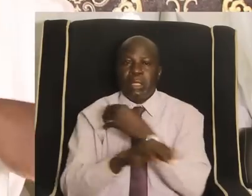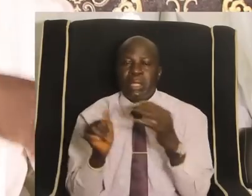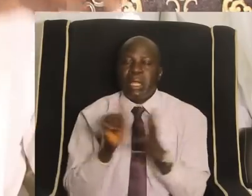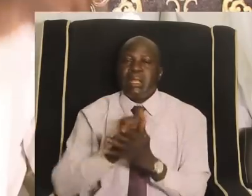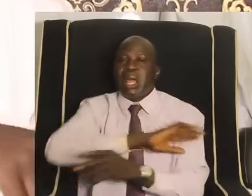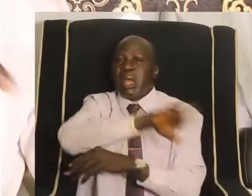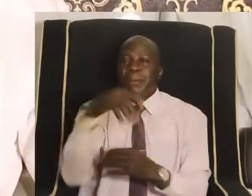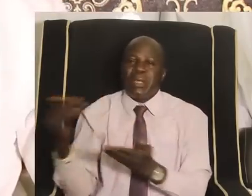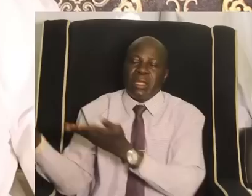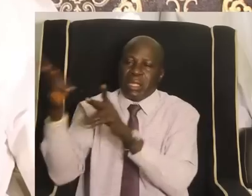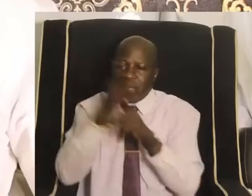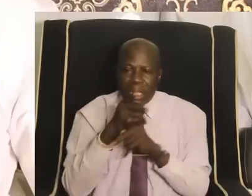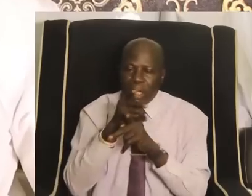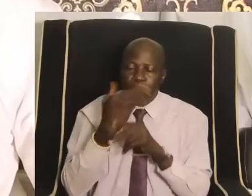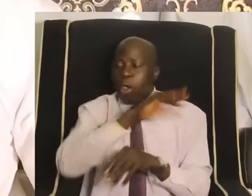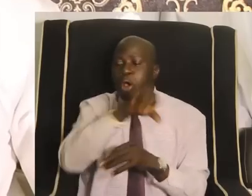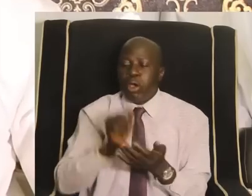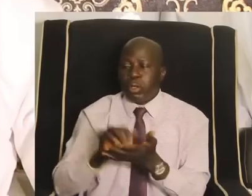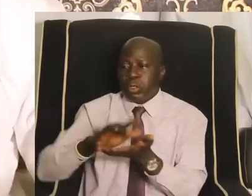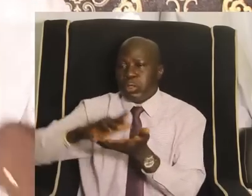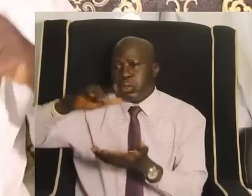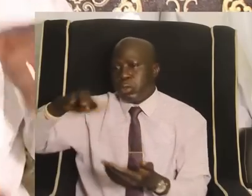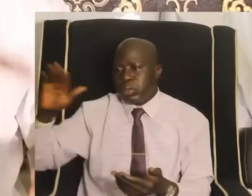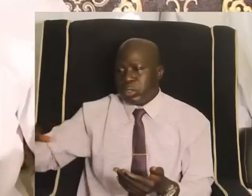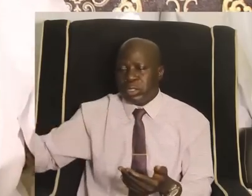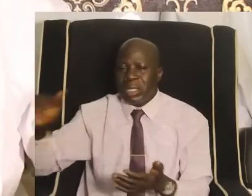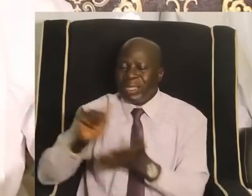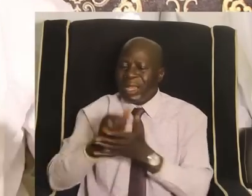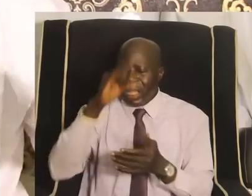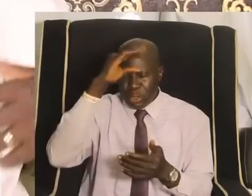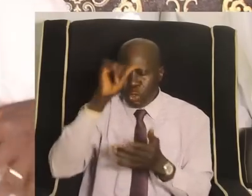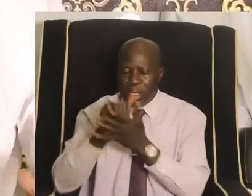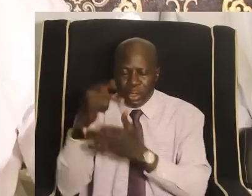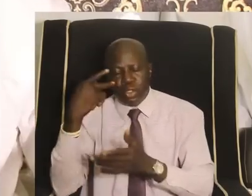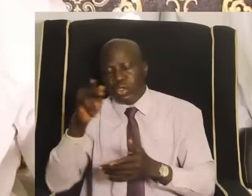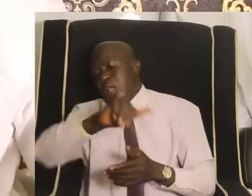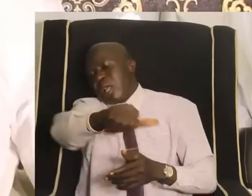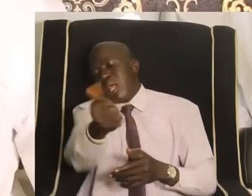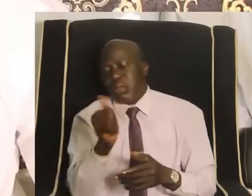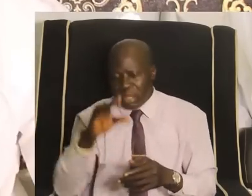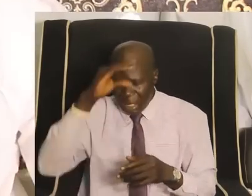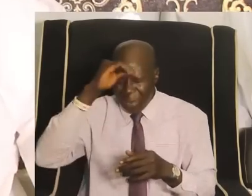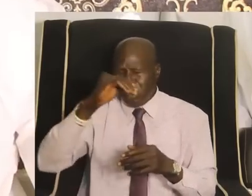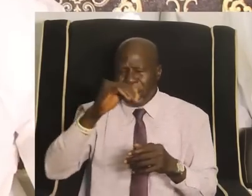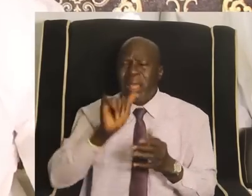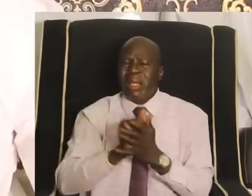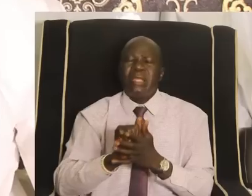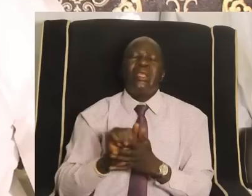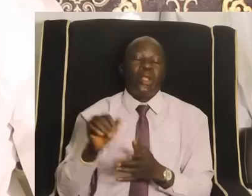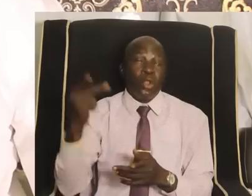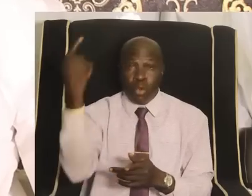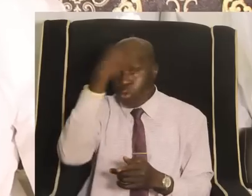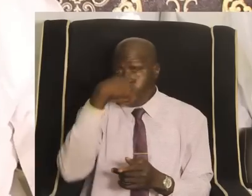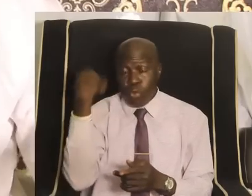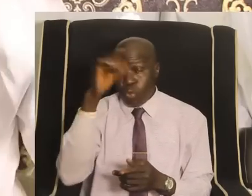gbé àwọn ọmọ ológun sí ni. Where they keep the glorious children. Wàá rí pé bẹ́ẹ̀ lórí ọkùnrin kan òun náà dẹ̀ mọ̀ pé òun lélẹ̀. You saw that he saw a man